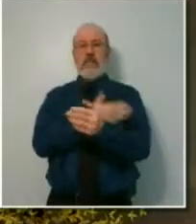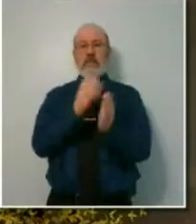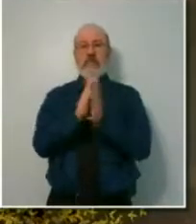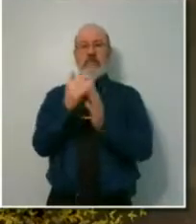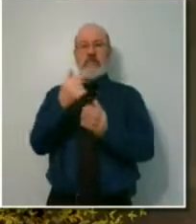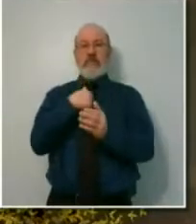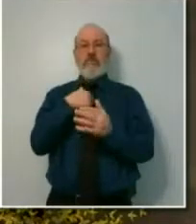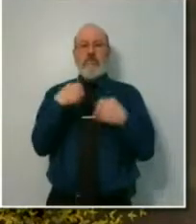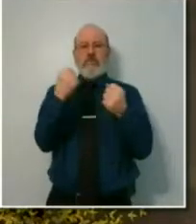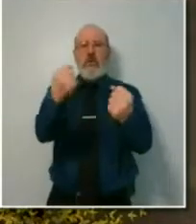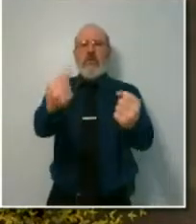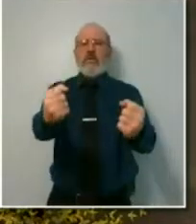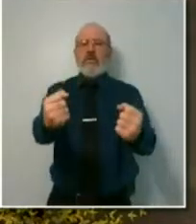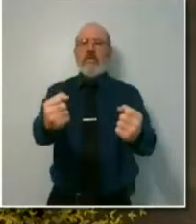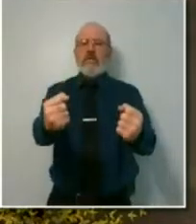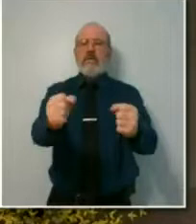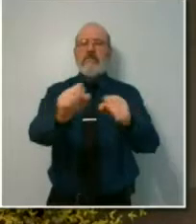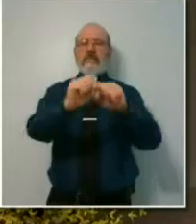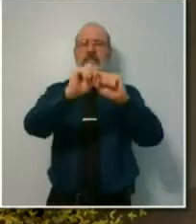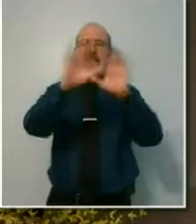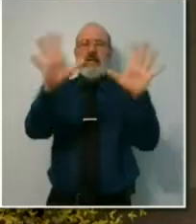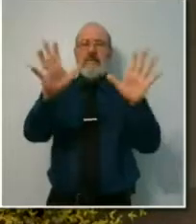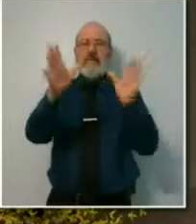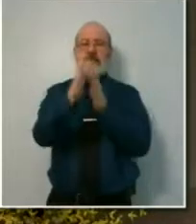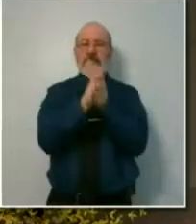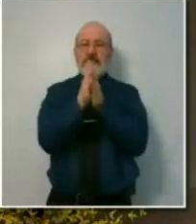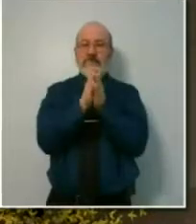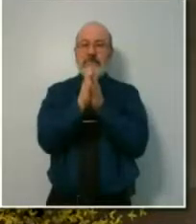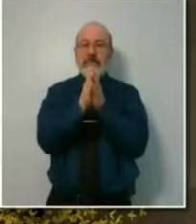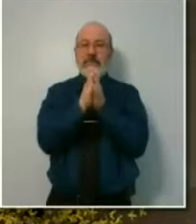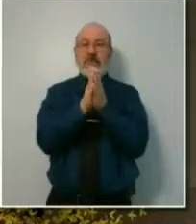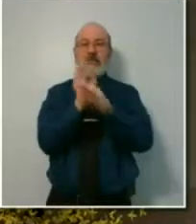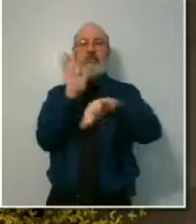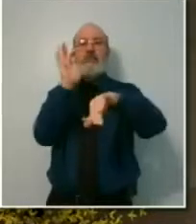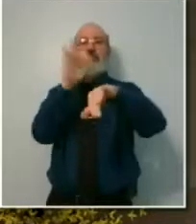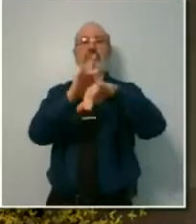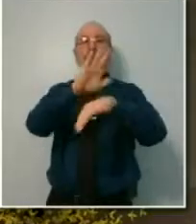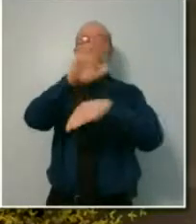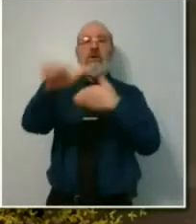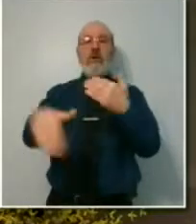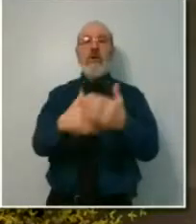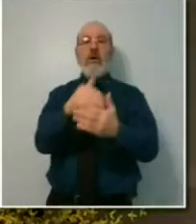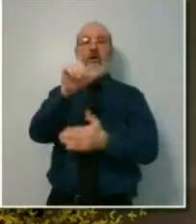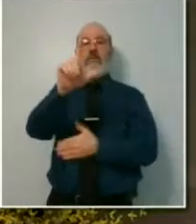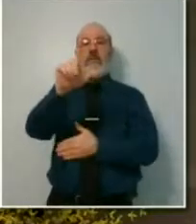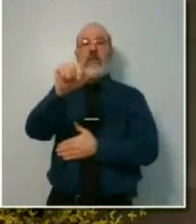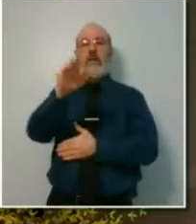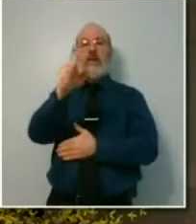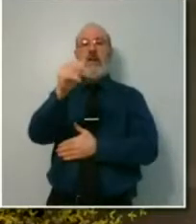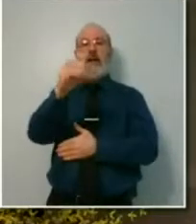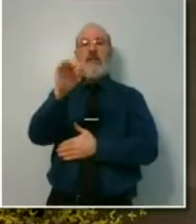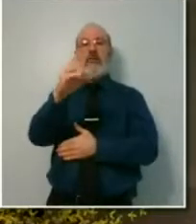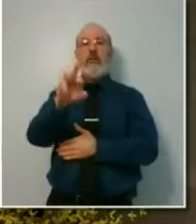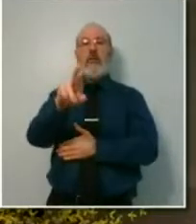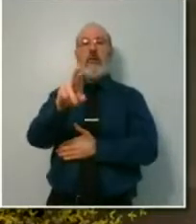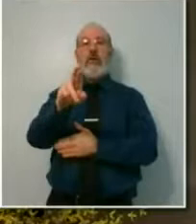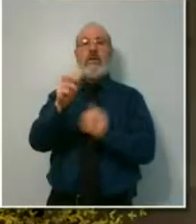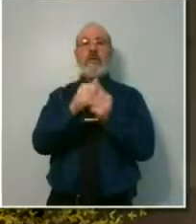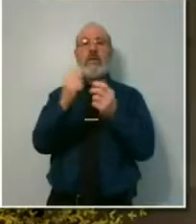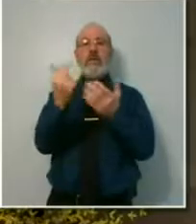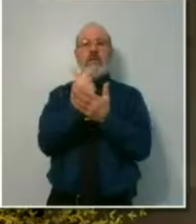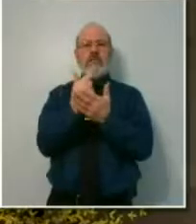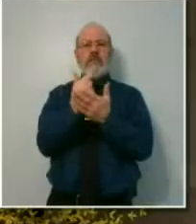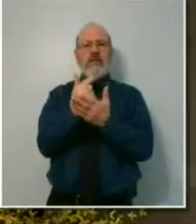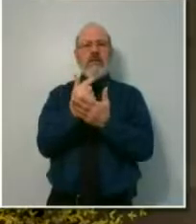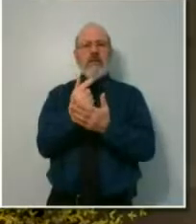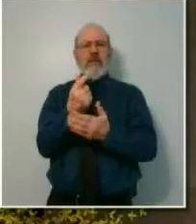boldness, clarity, and zeal to reach all of Labrador with the gospel. I feel extra blessed lately